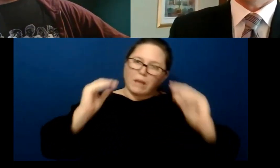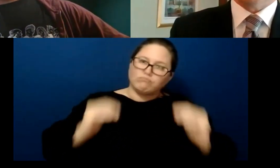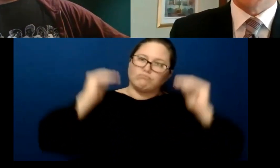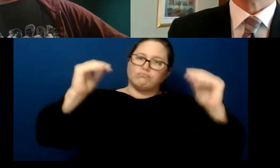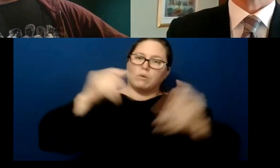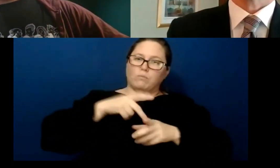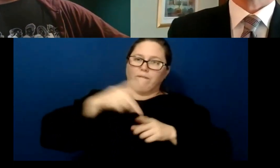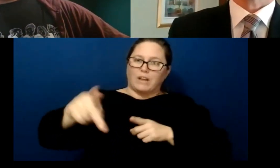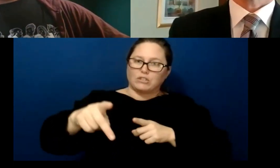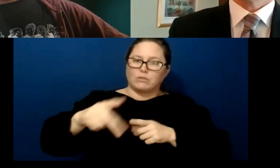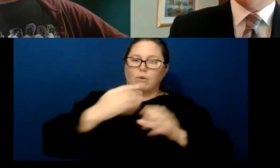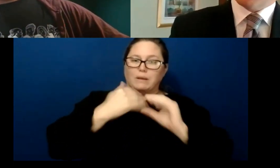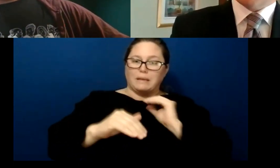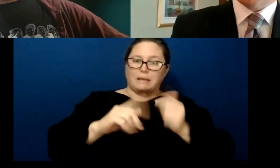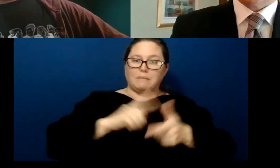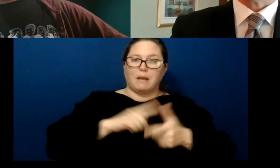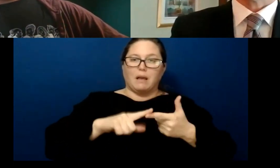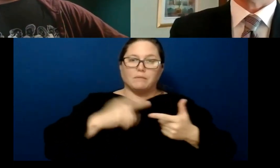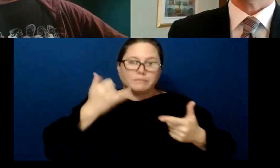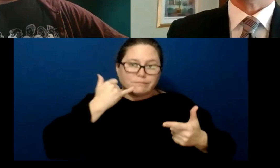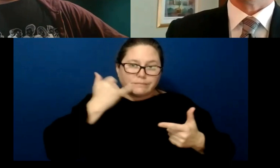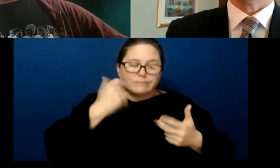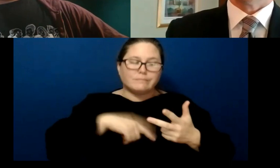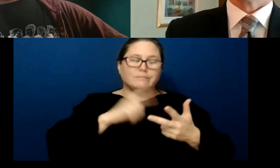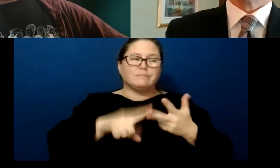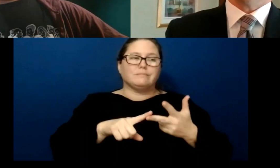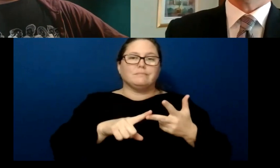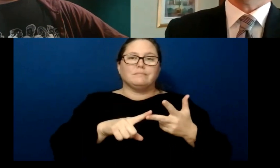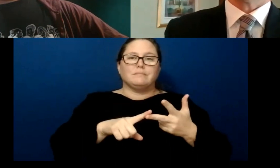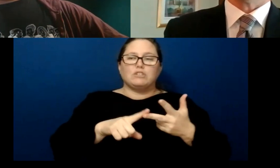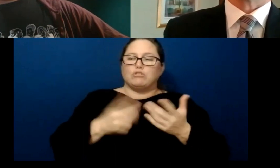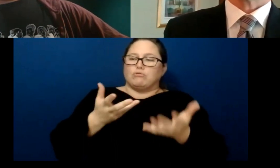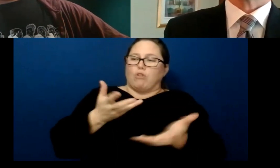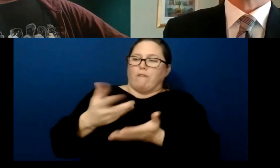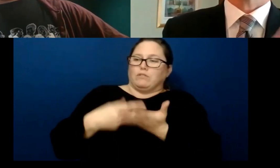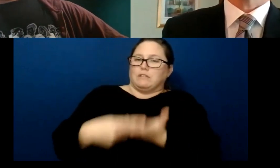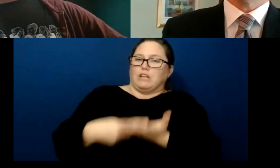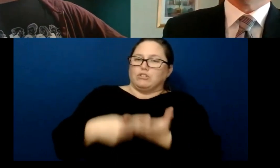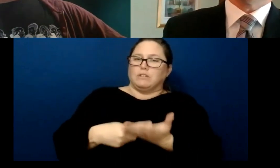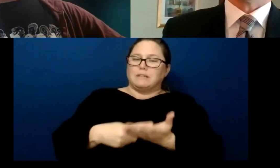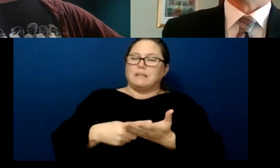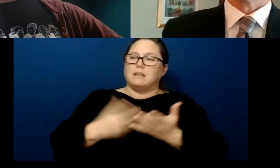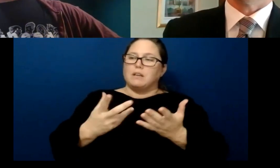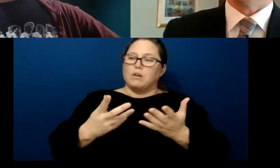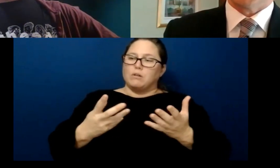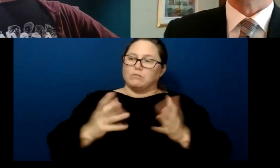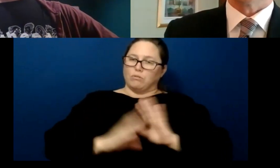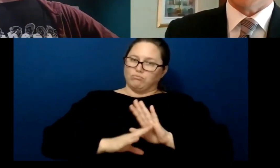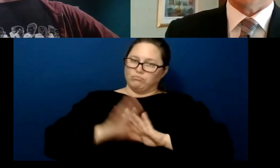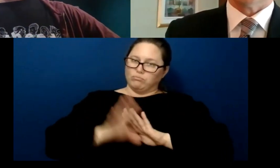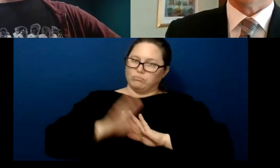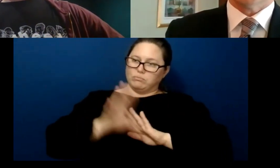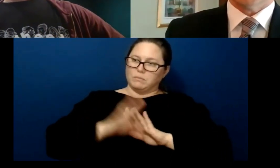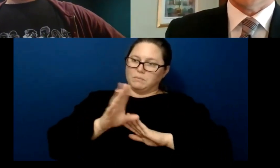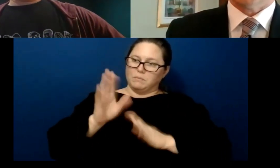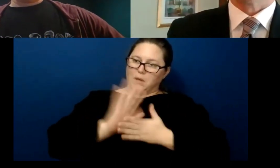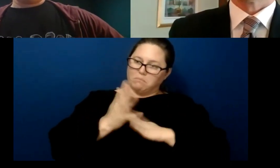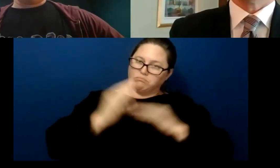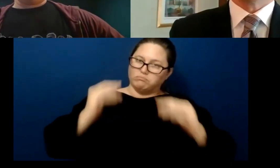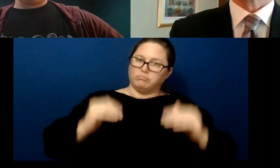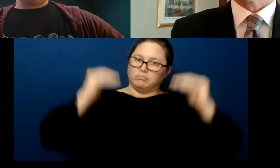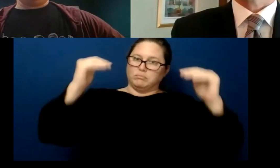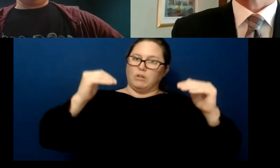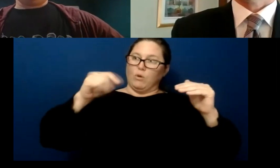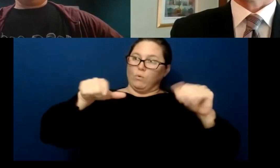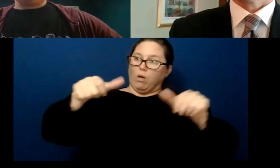calls, conversations, learning how to tighten up our game so we look impressive to the person on the other side. And